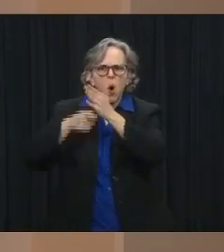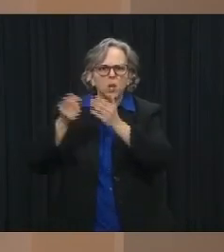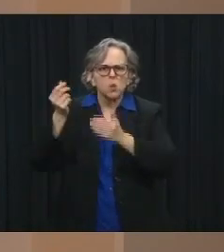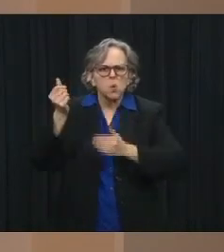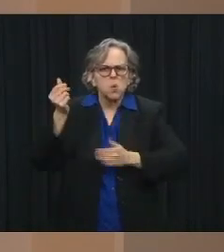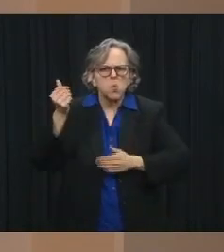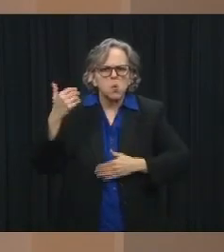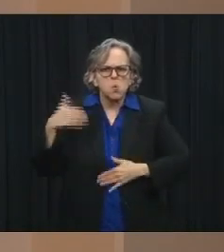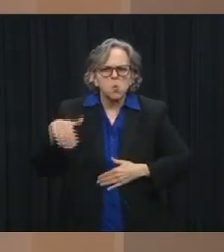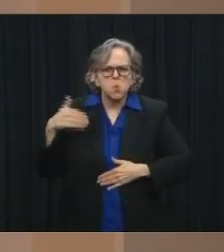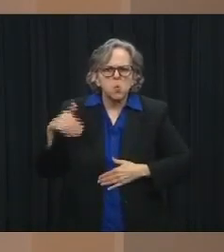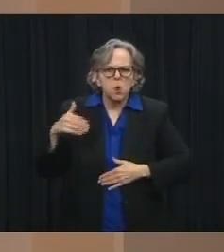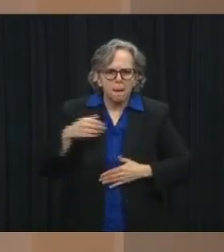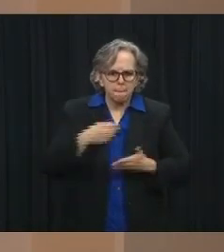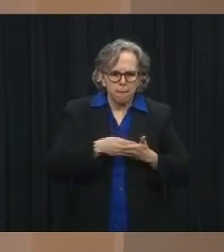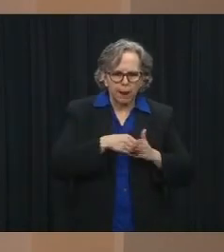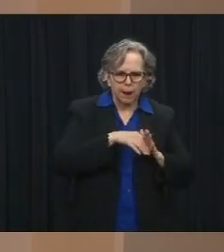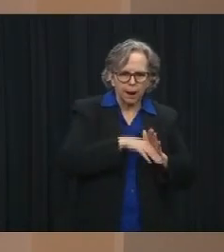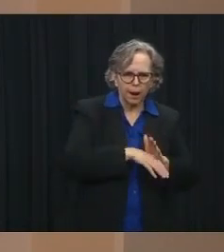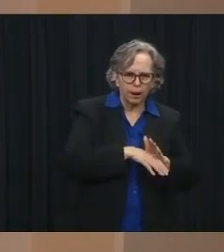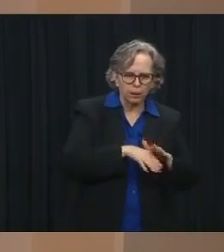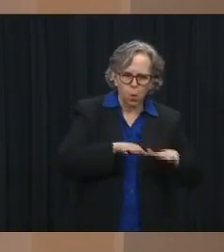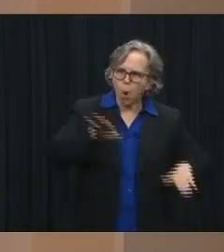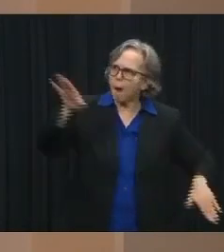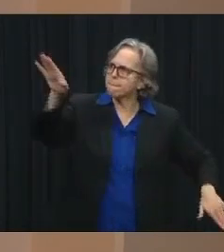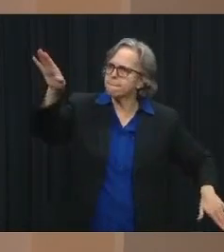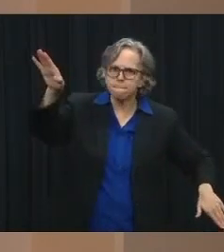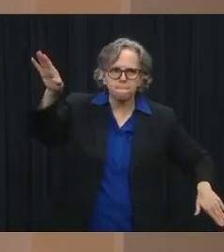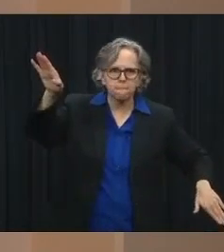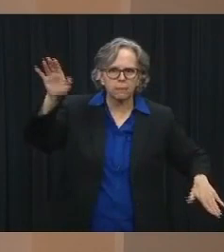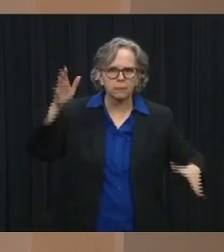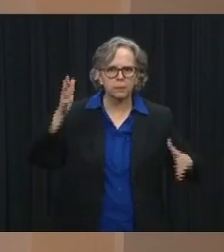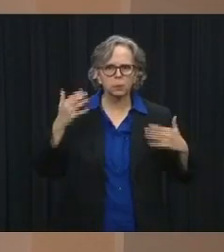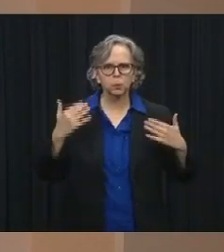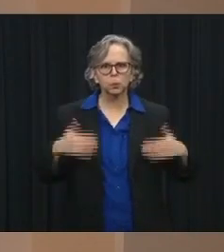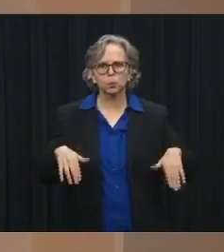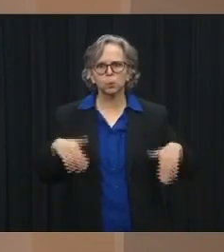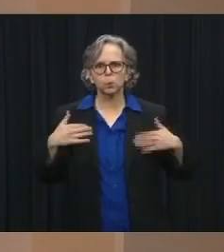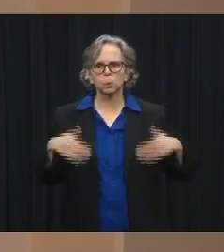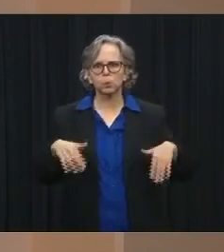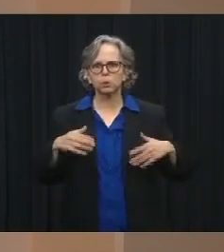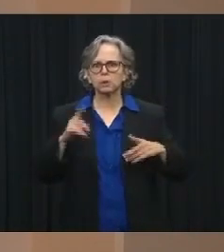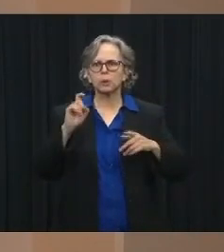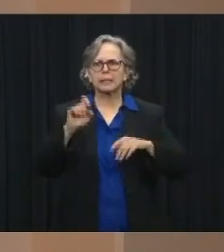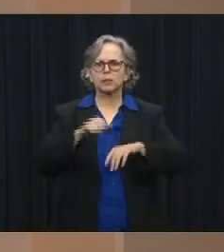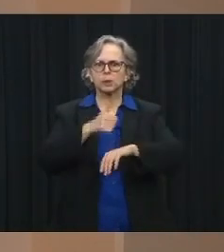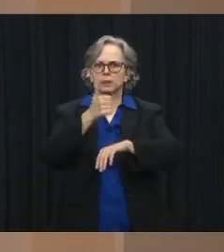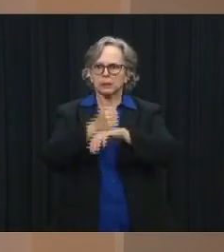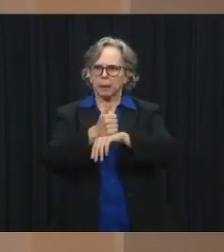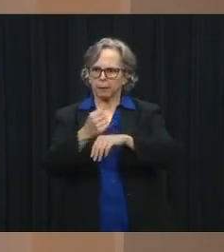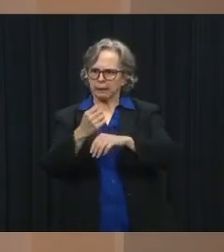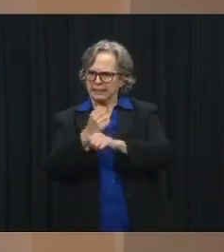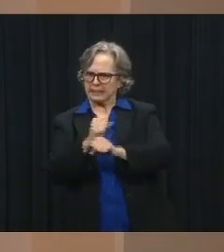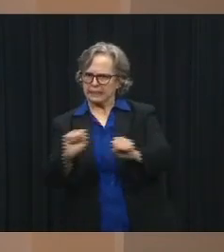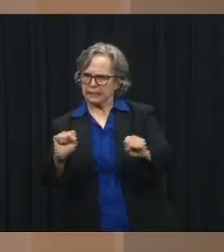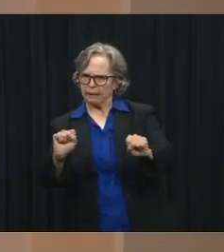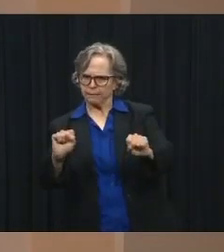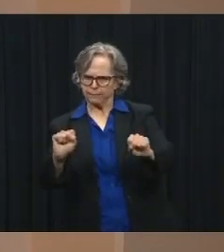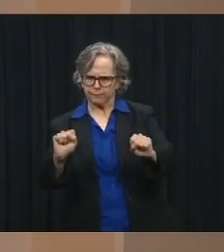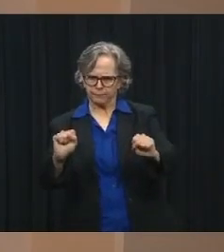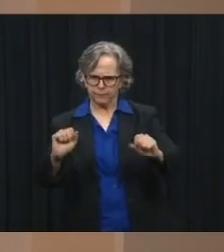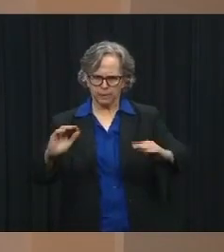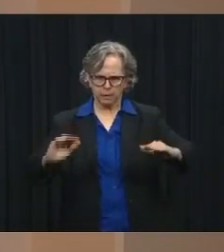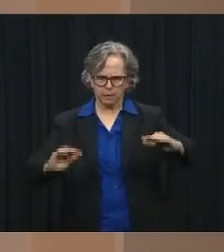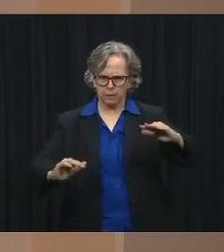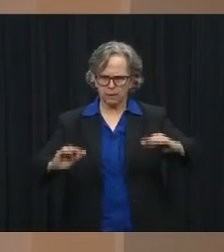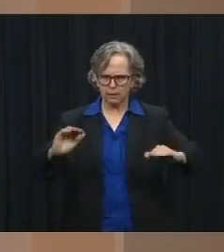best possible long-term safety net that government can be there to help you. And that's why the governor's actions on this are